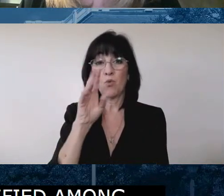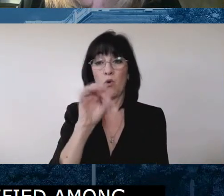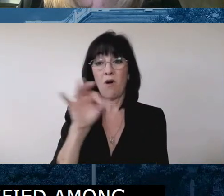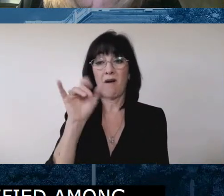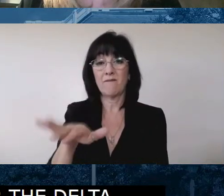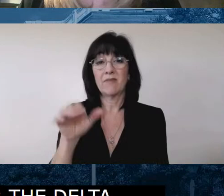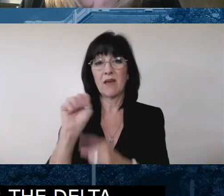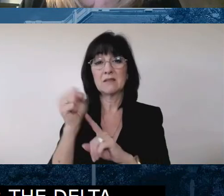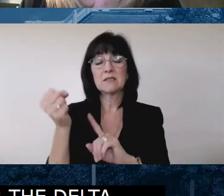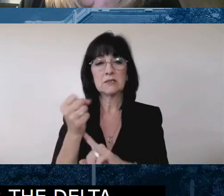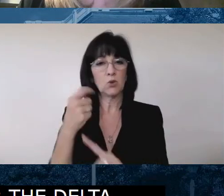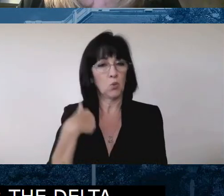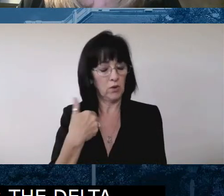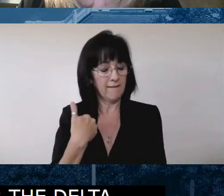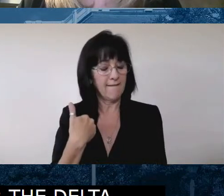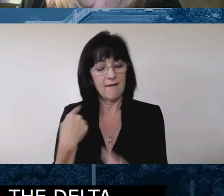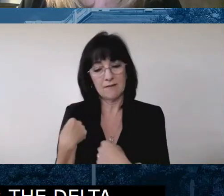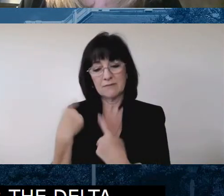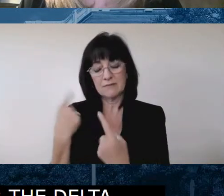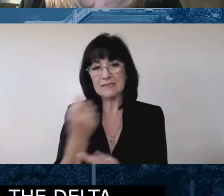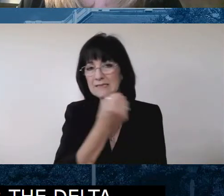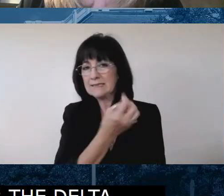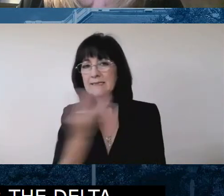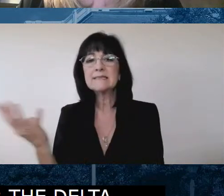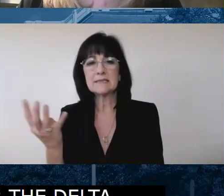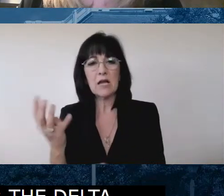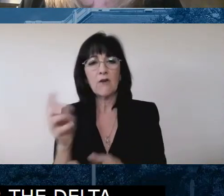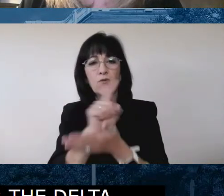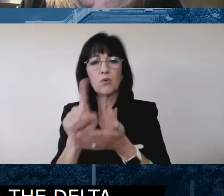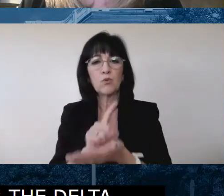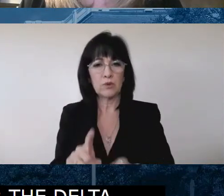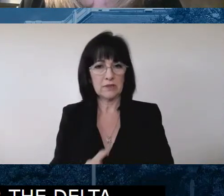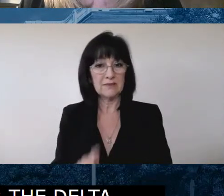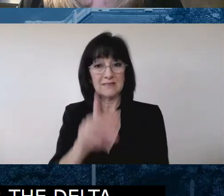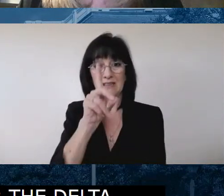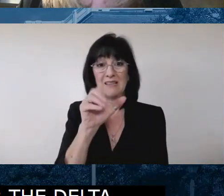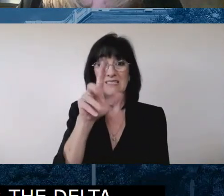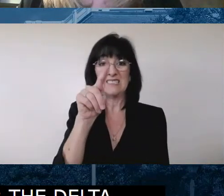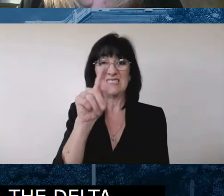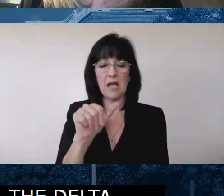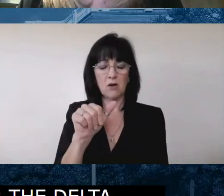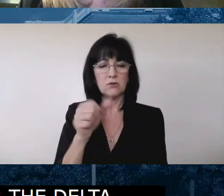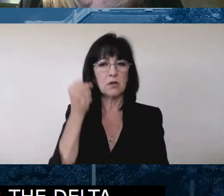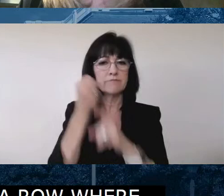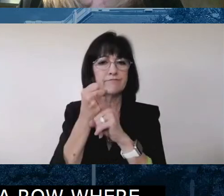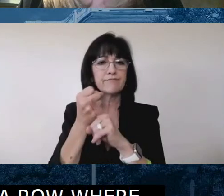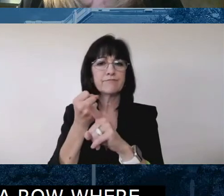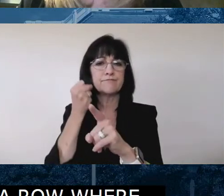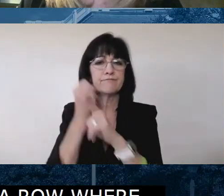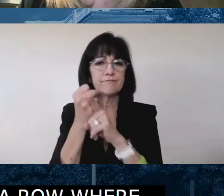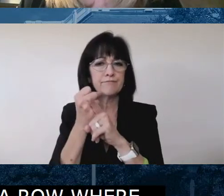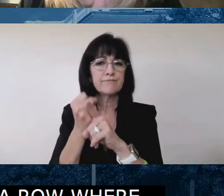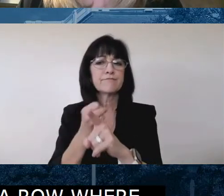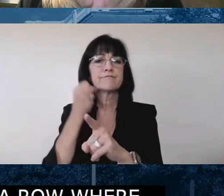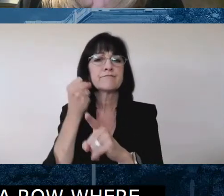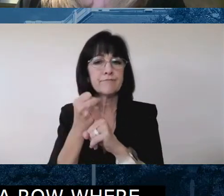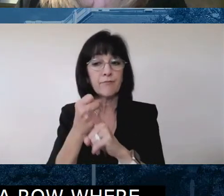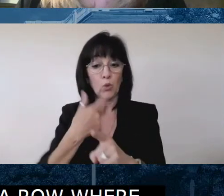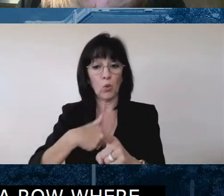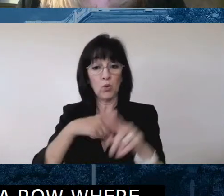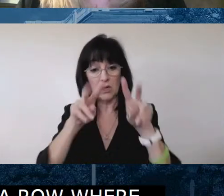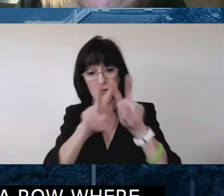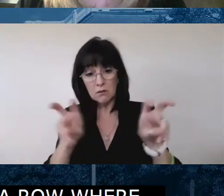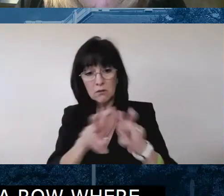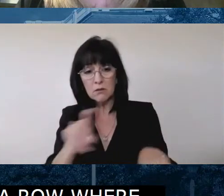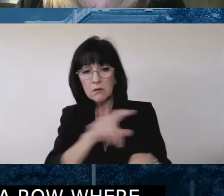several weeks in a row now where Delta has been the predominant strain for us in Delaware.